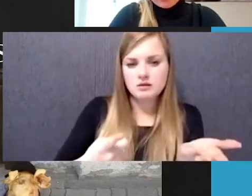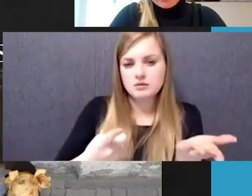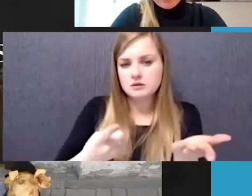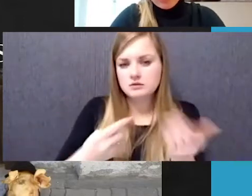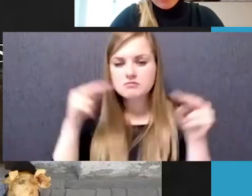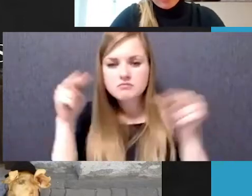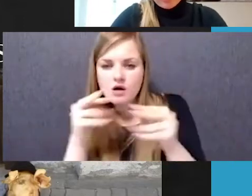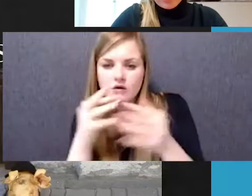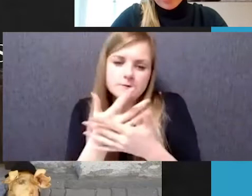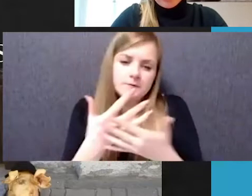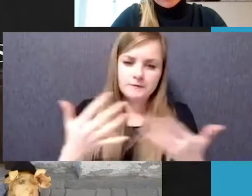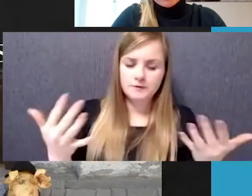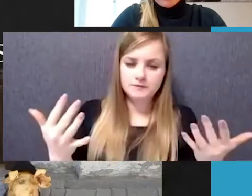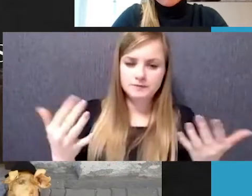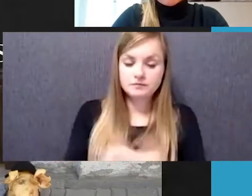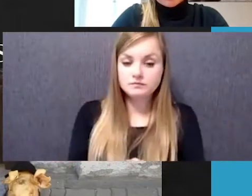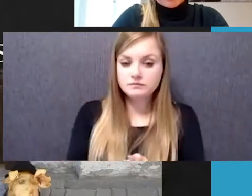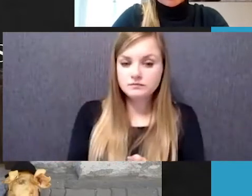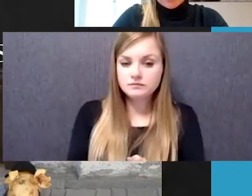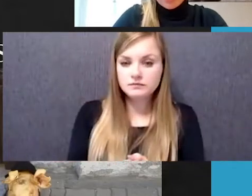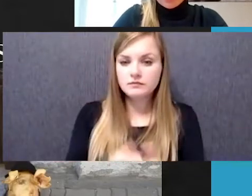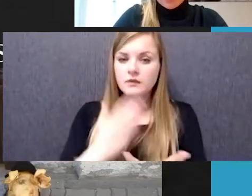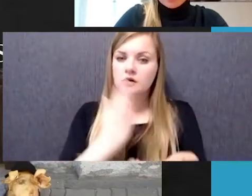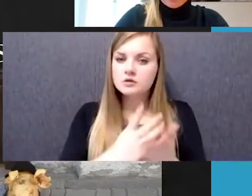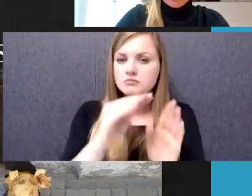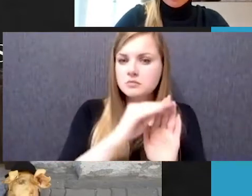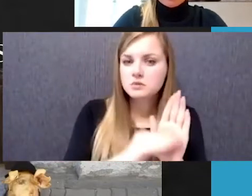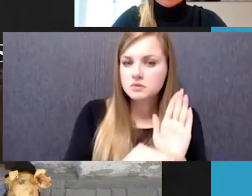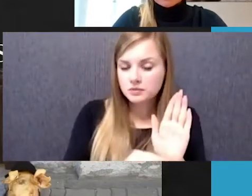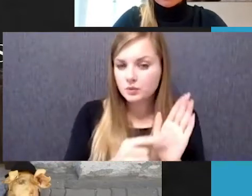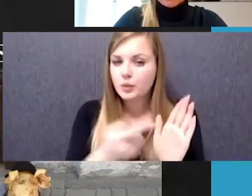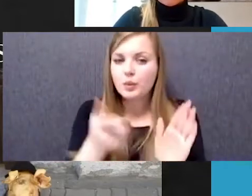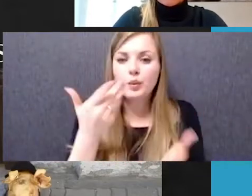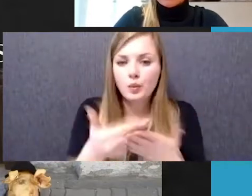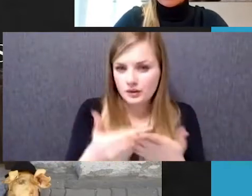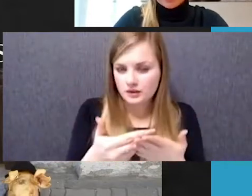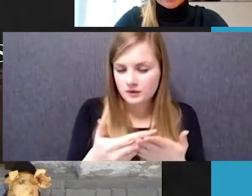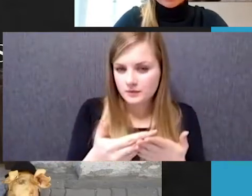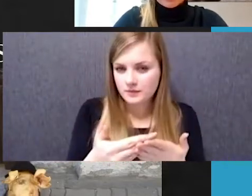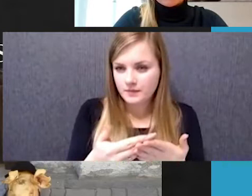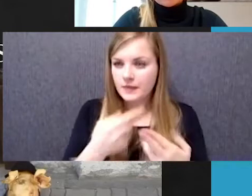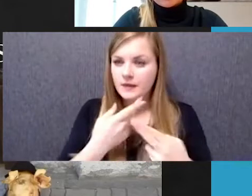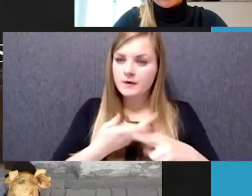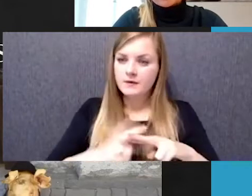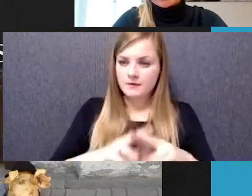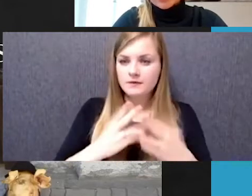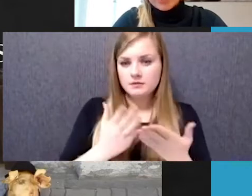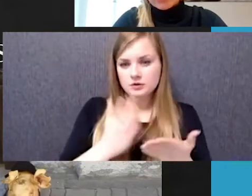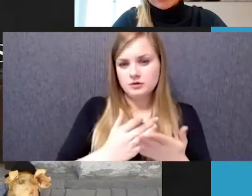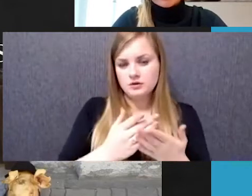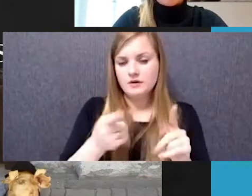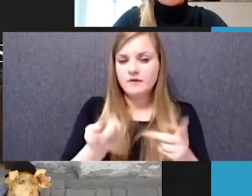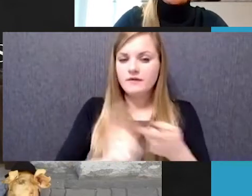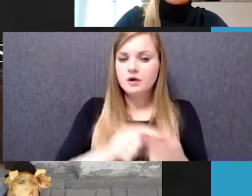language, religion, and other things. These features are indicated with